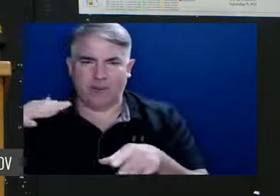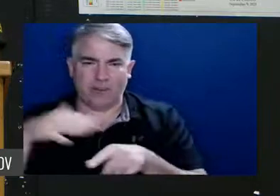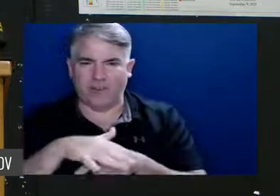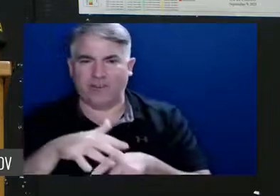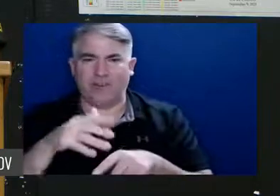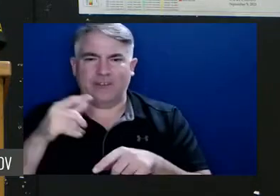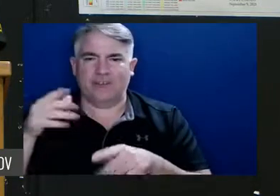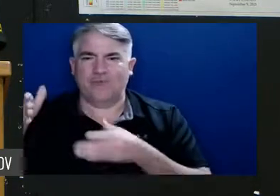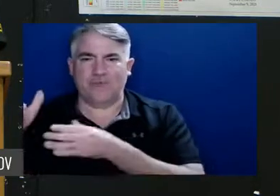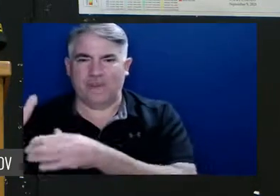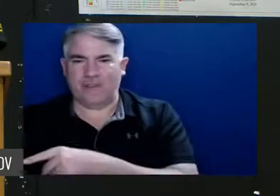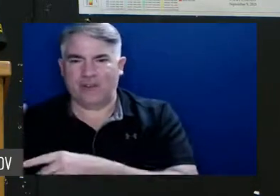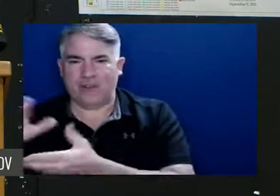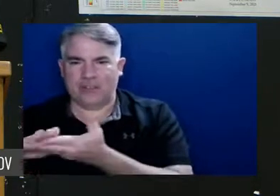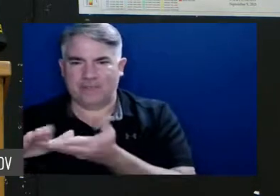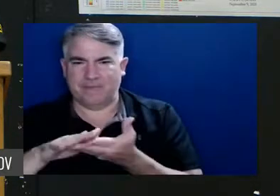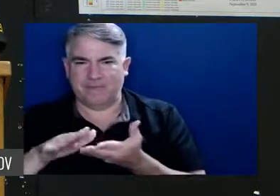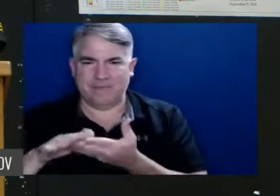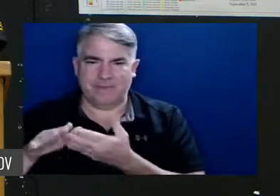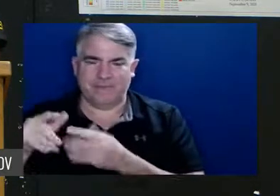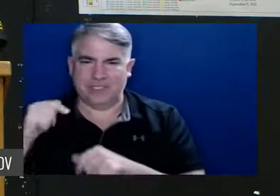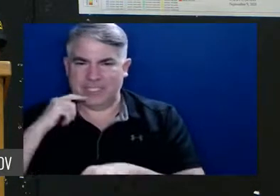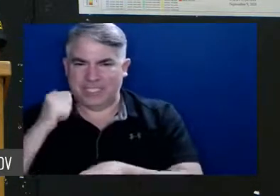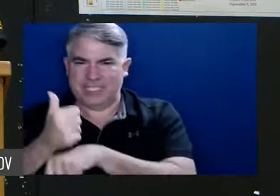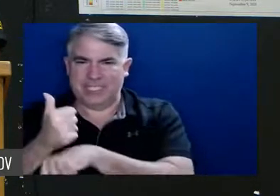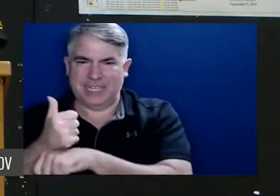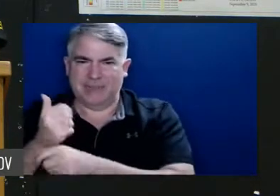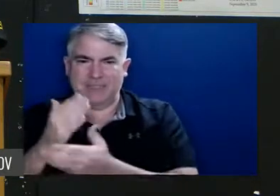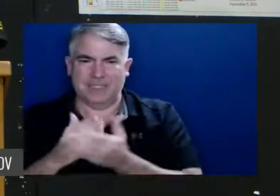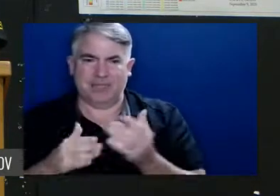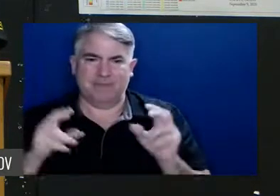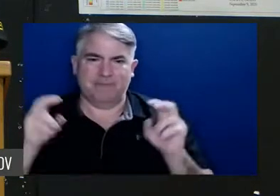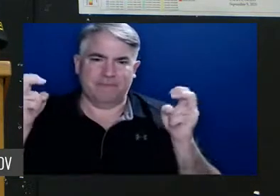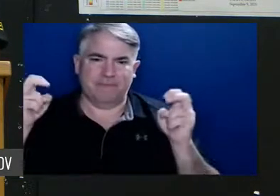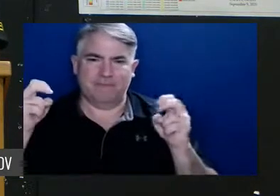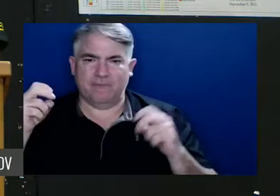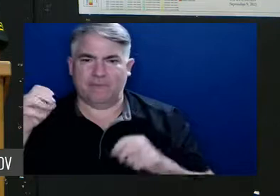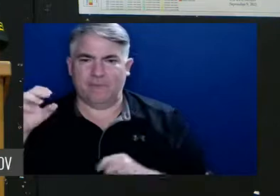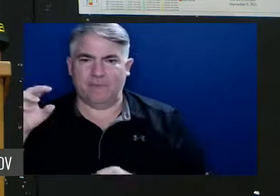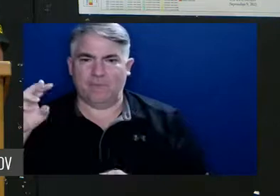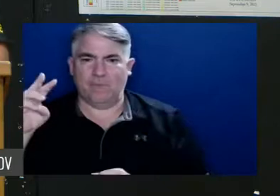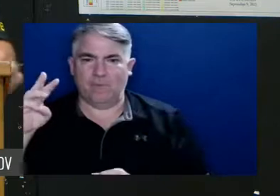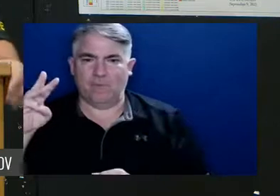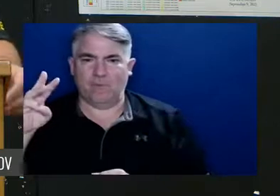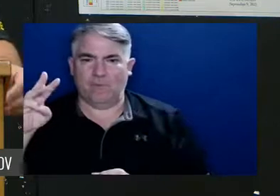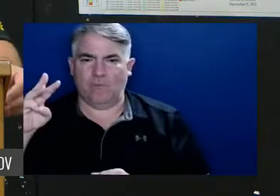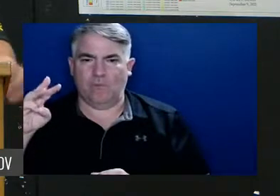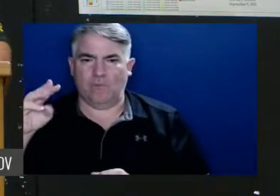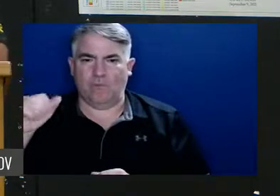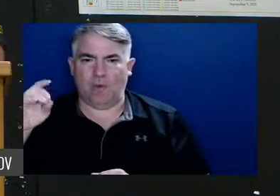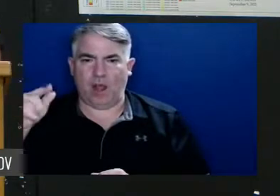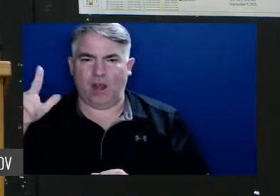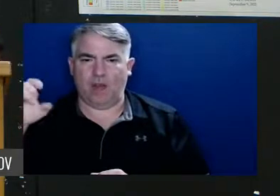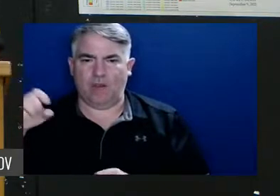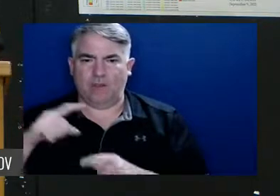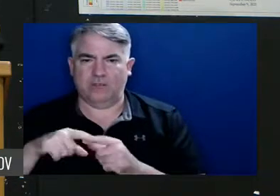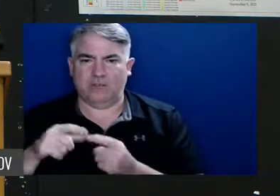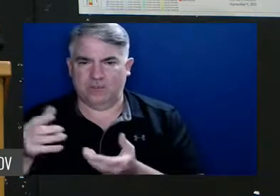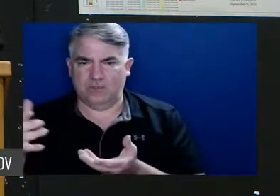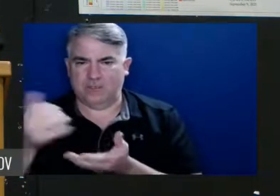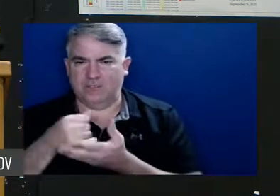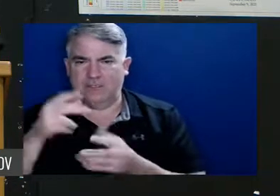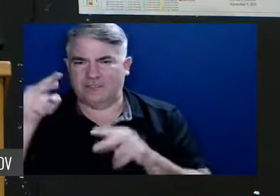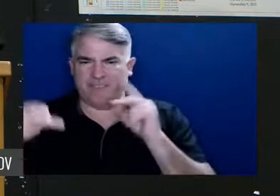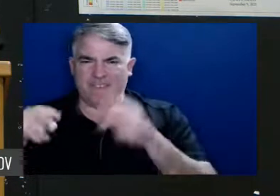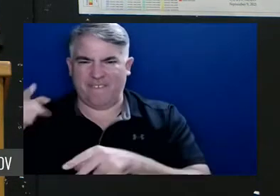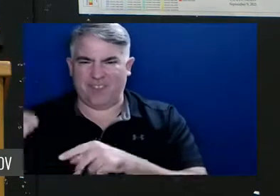they set up on some of the properties to catch debris so they don't roll in and further impact the ecosystem there. So just wanted to pass along a little bit